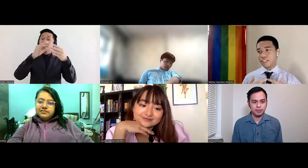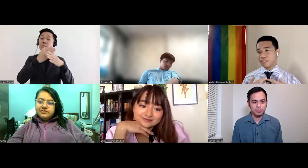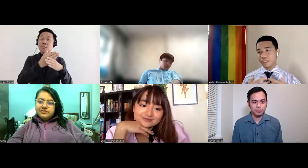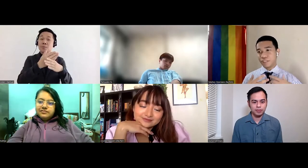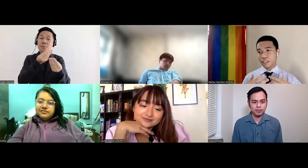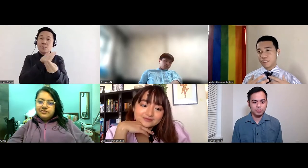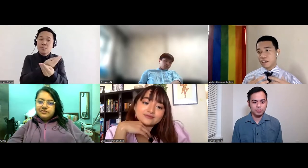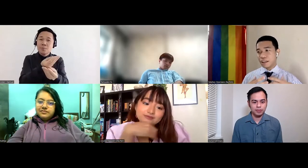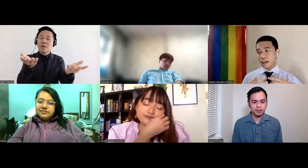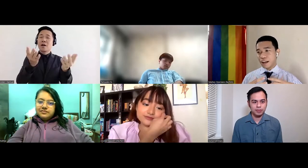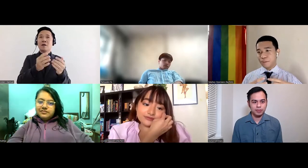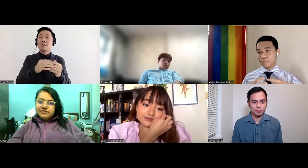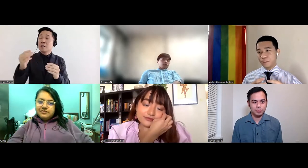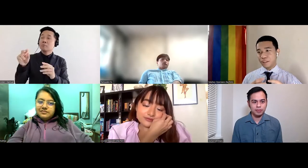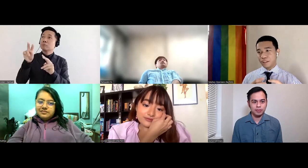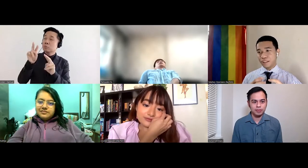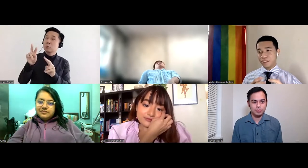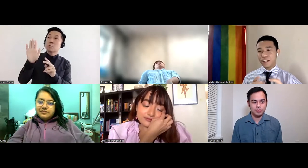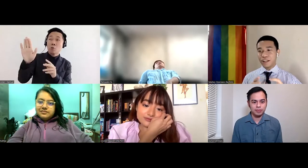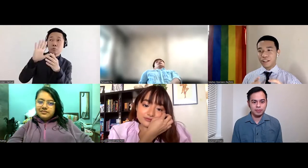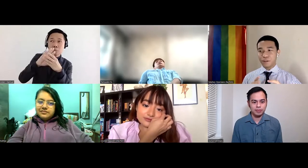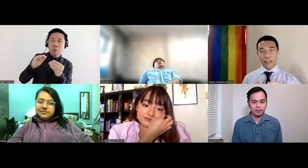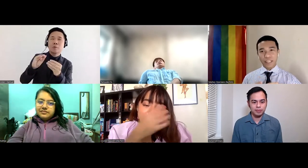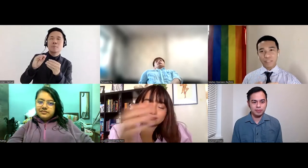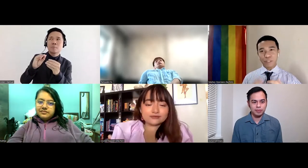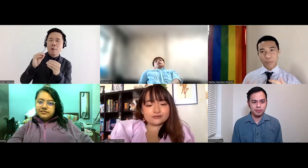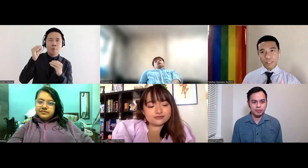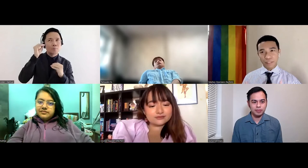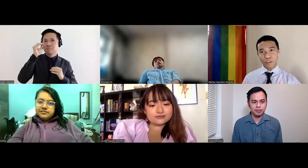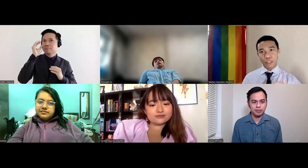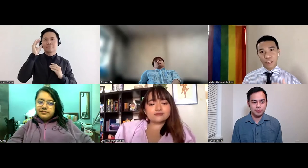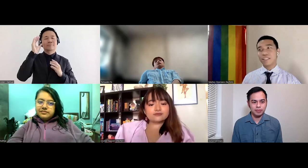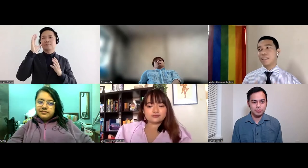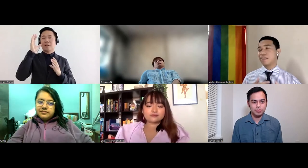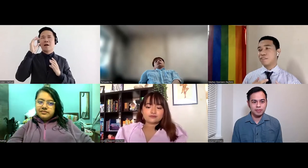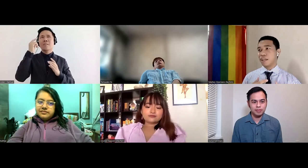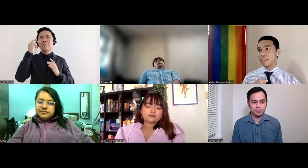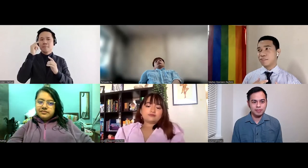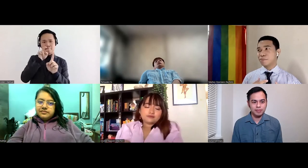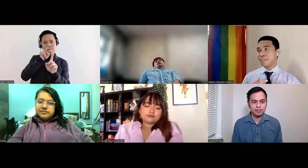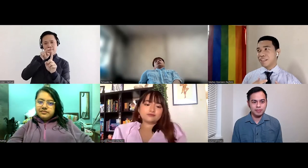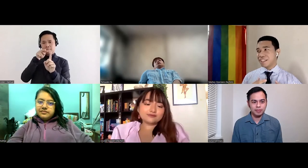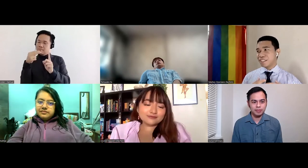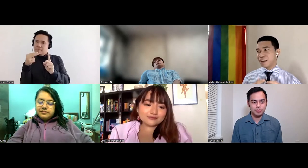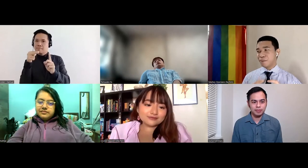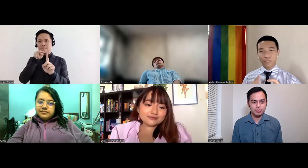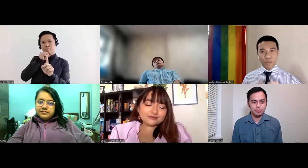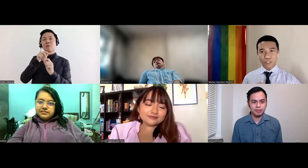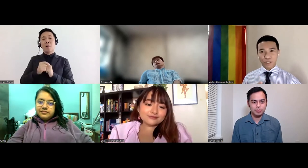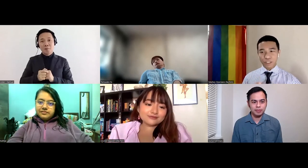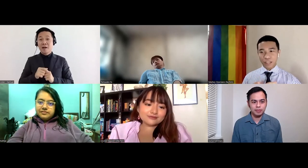inspiration, gives us the right perspective on things. It gives us